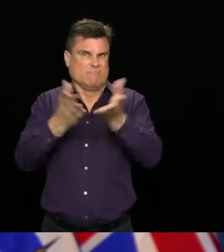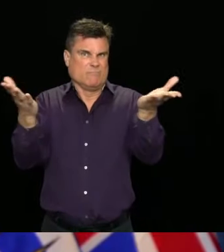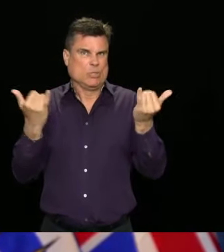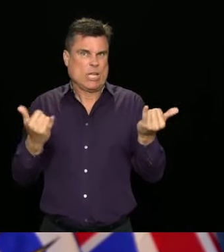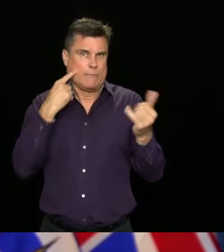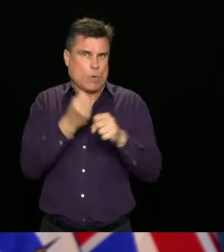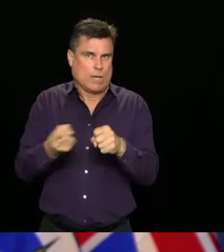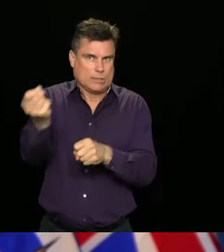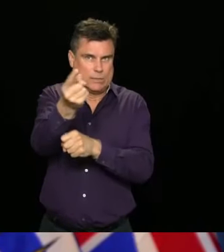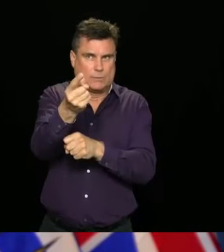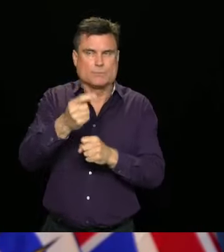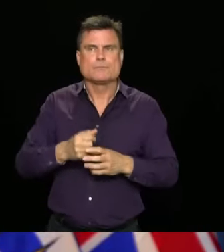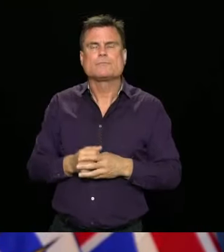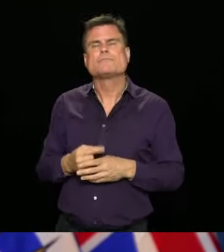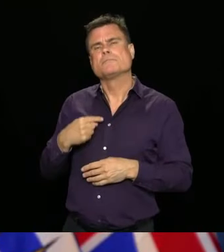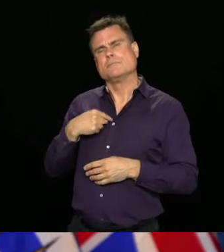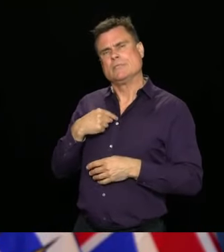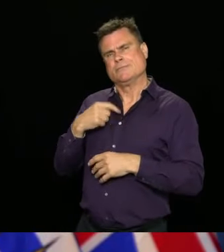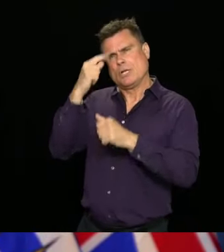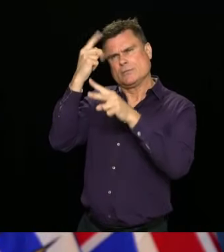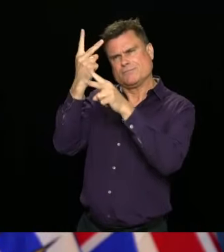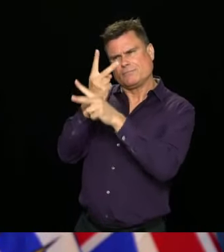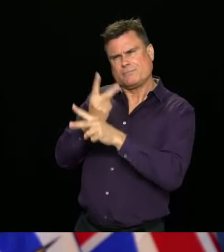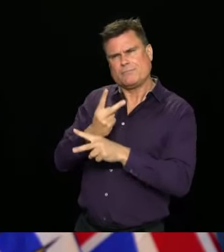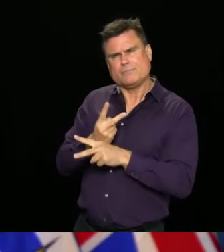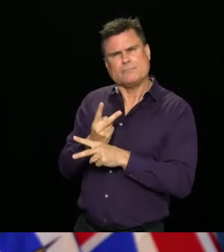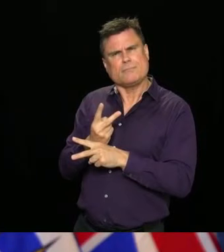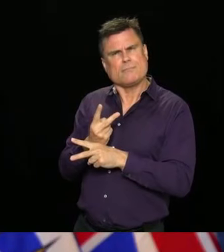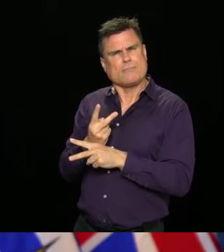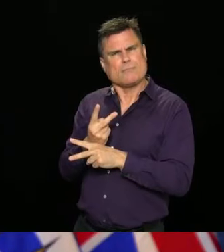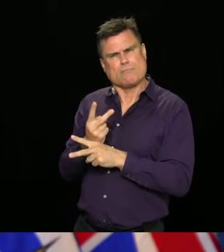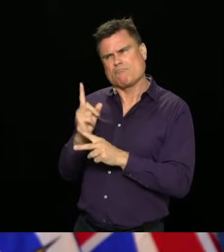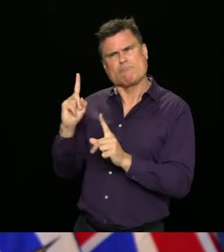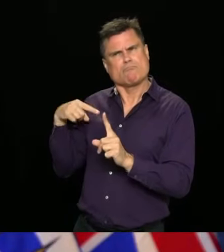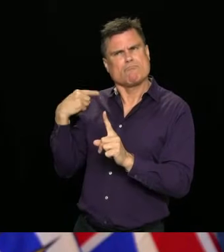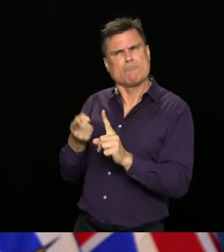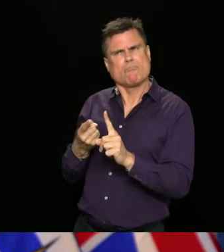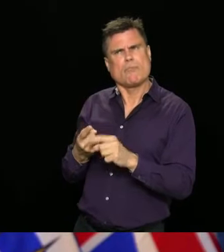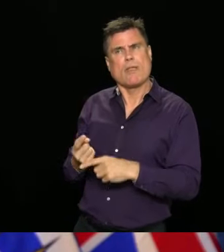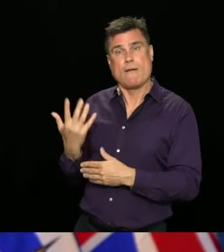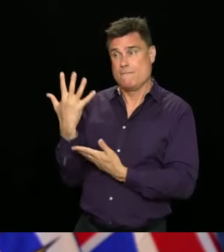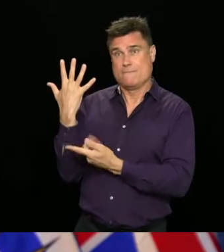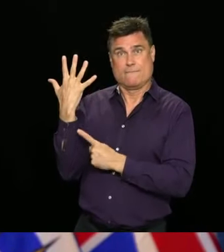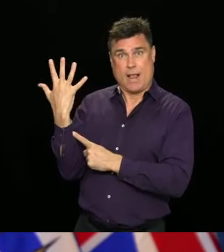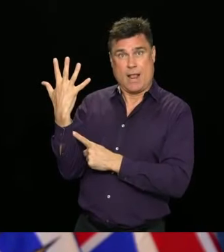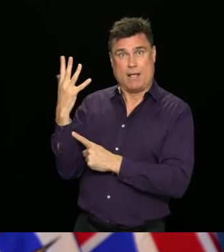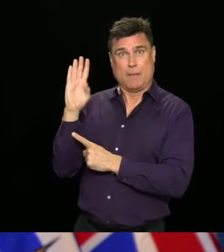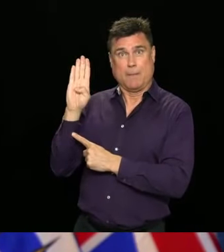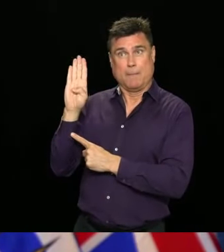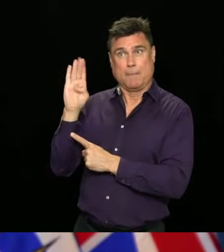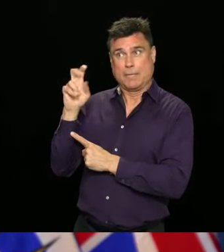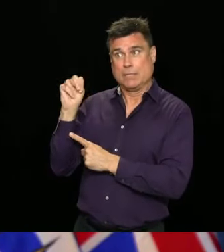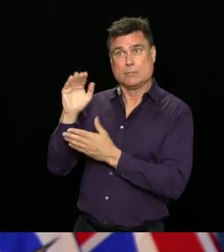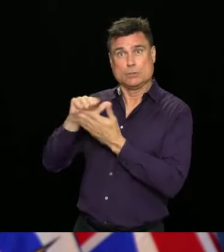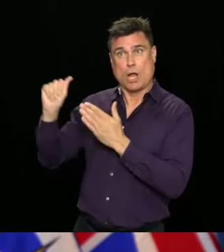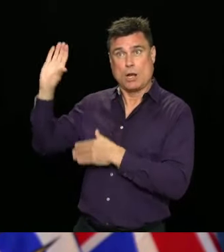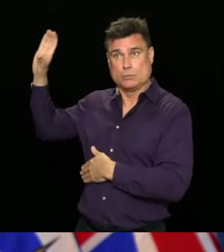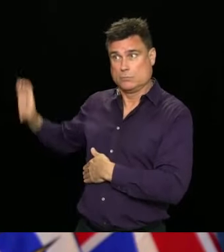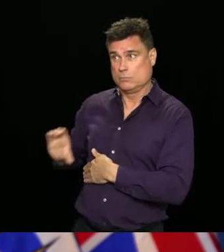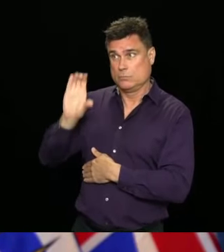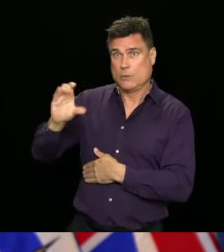out, based on what's been done so far, we have the $5 billion voted by the legislature for